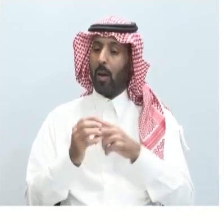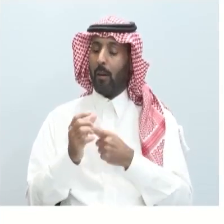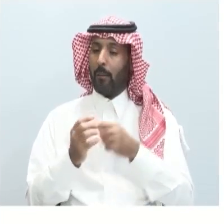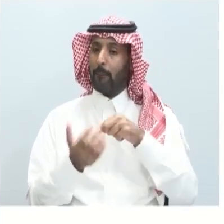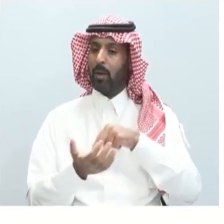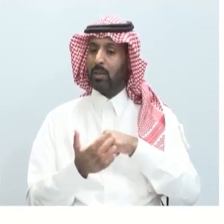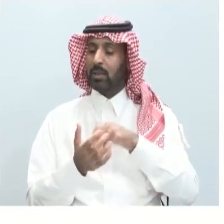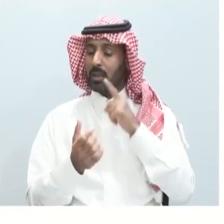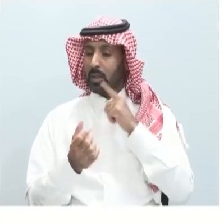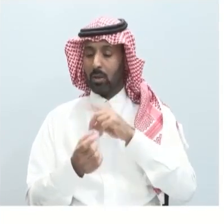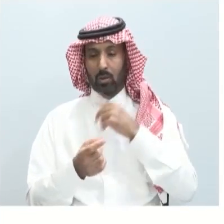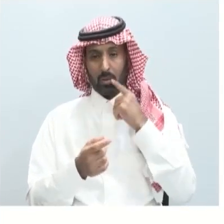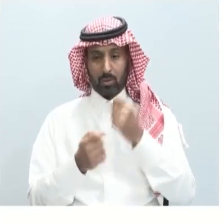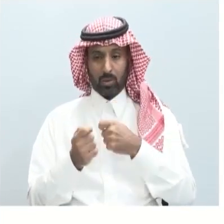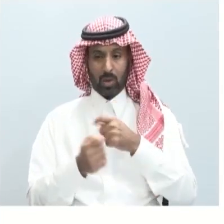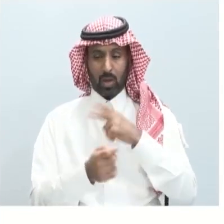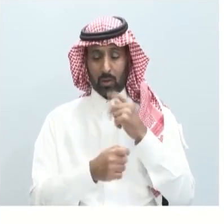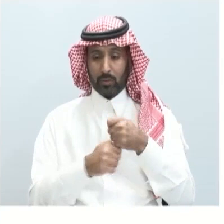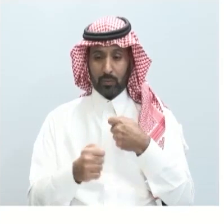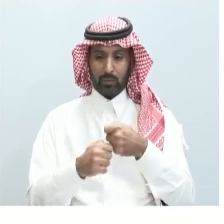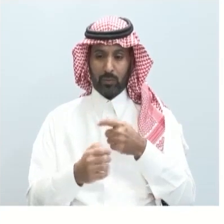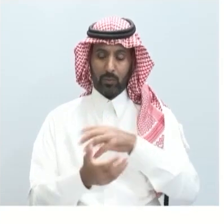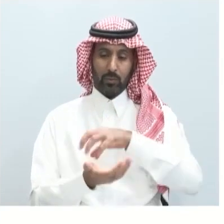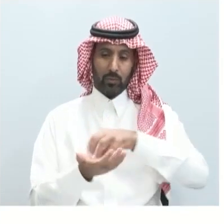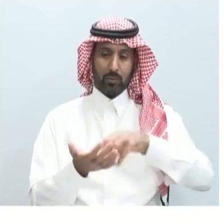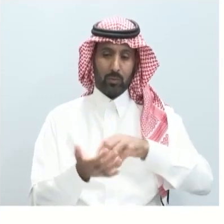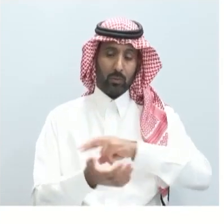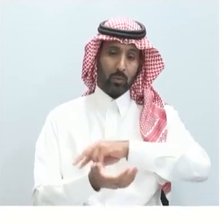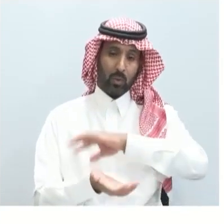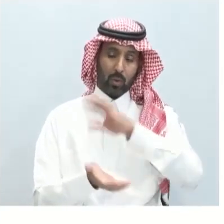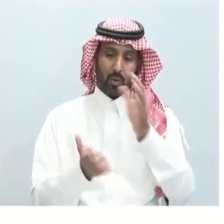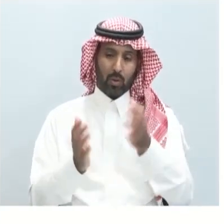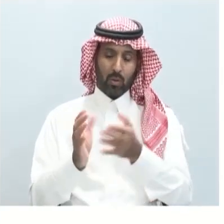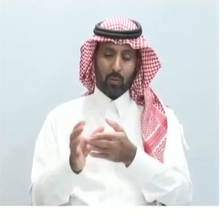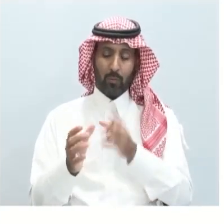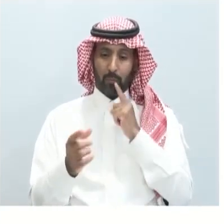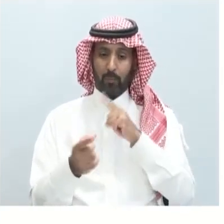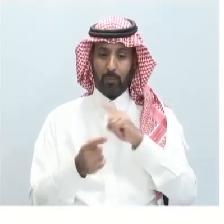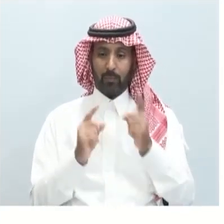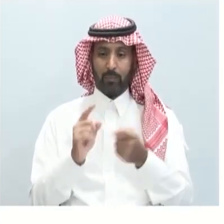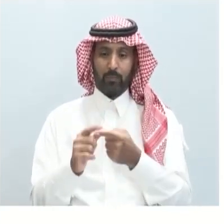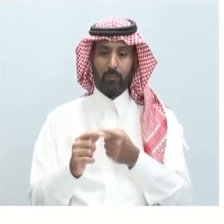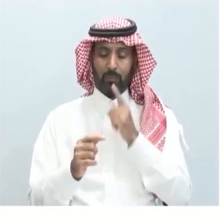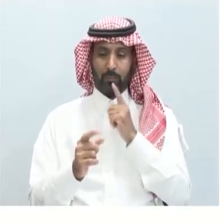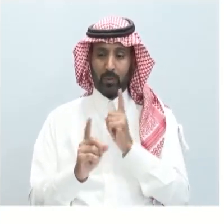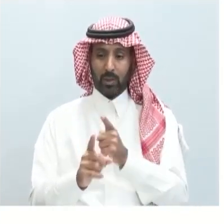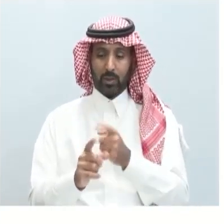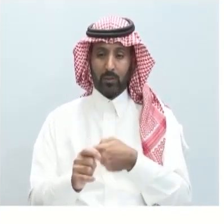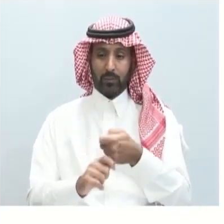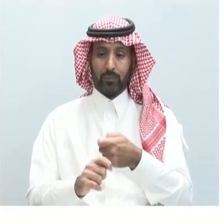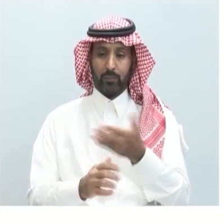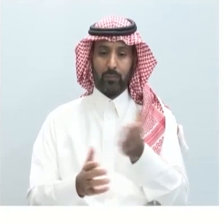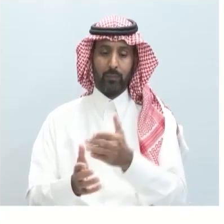business that many enterprises use to conduct operations. So this is what do you think of a leading business hub